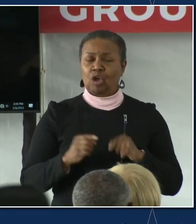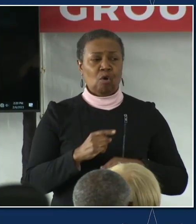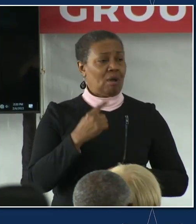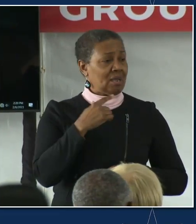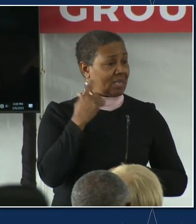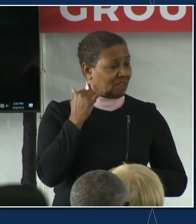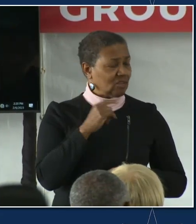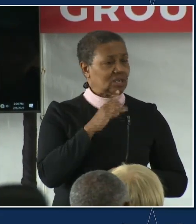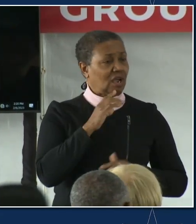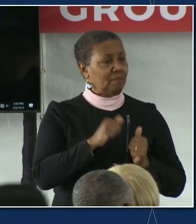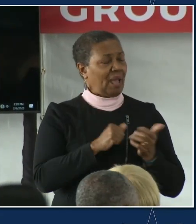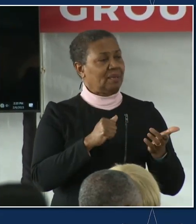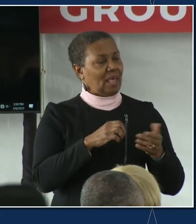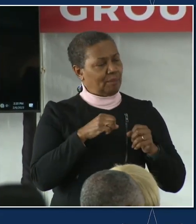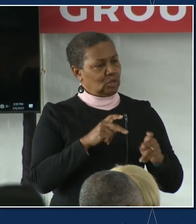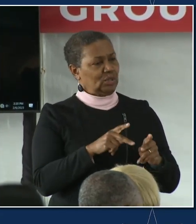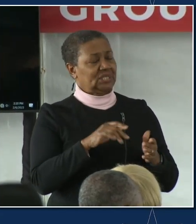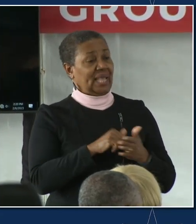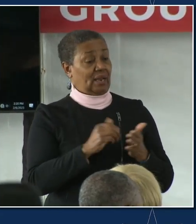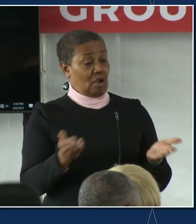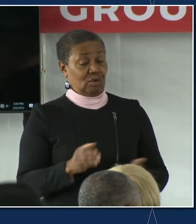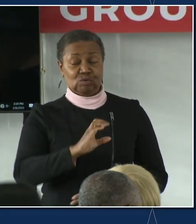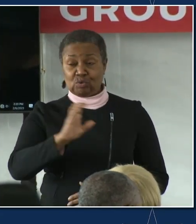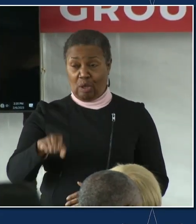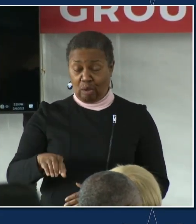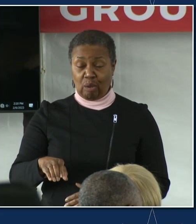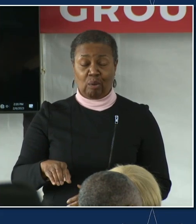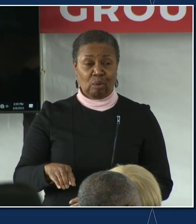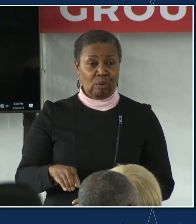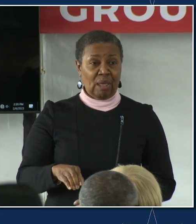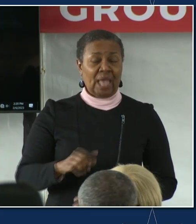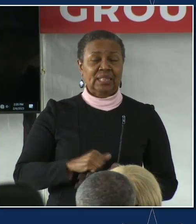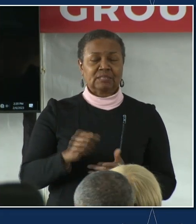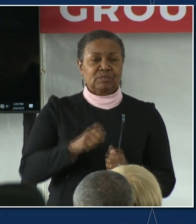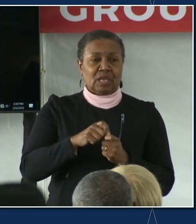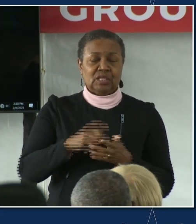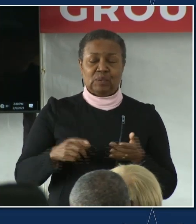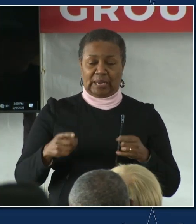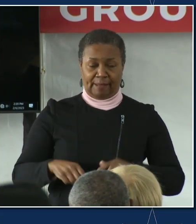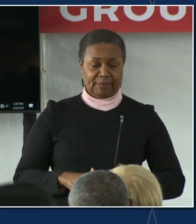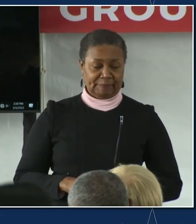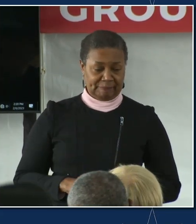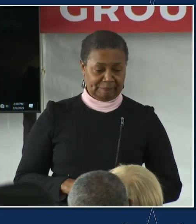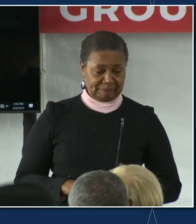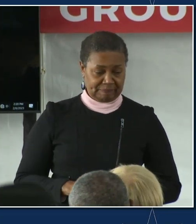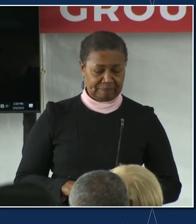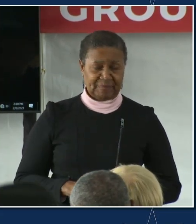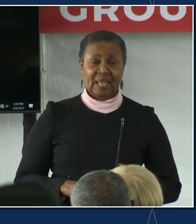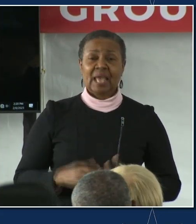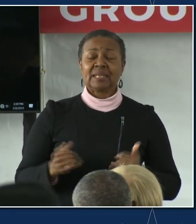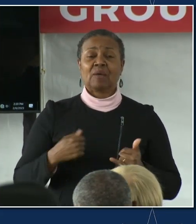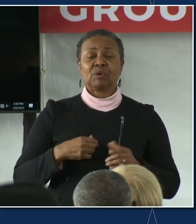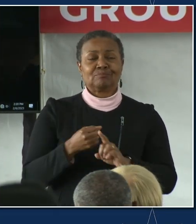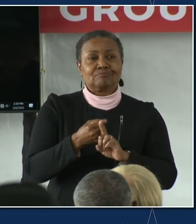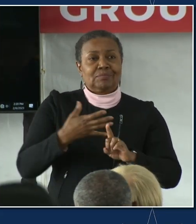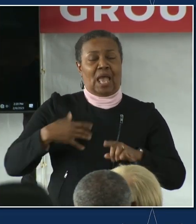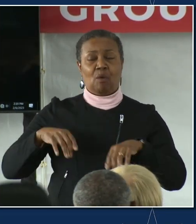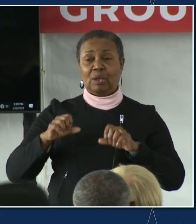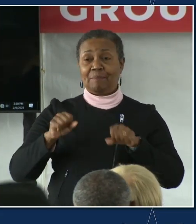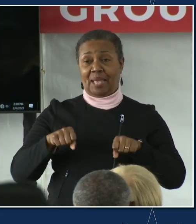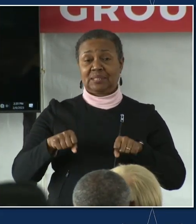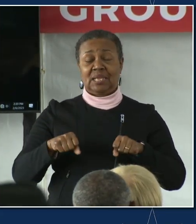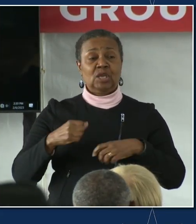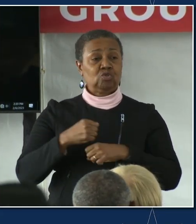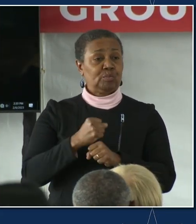them about the opportunities that are here in Chicago, and that's precisely what we did. So we are now expanding our capacity